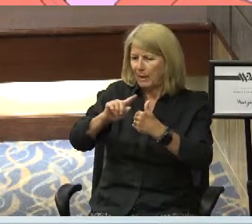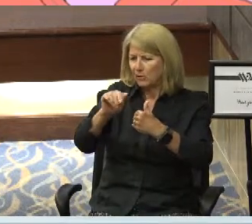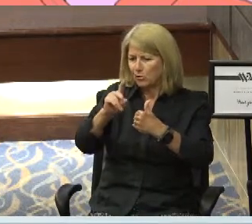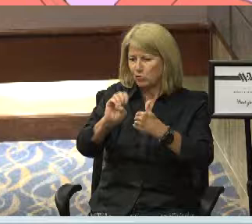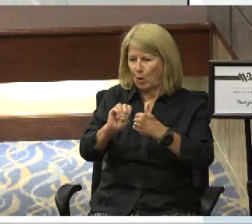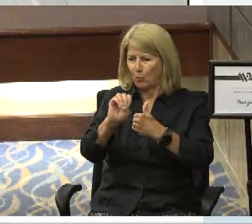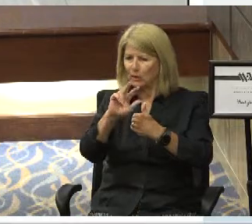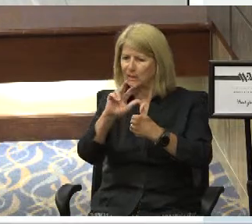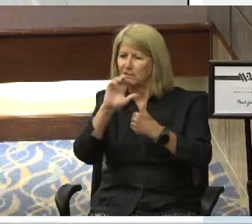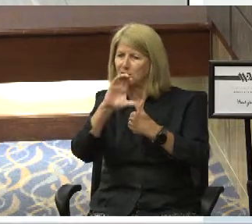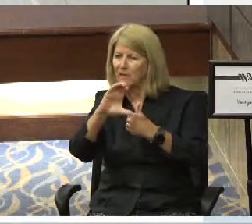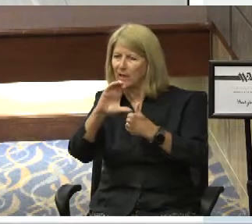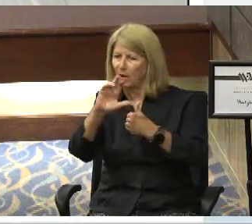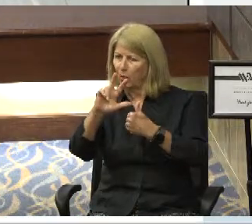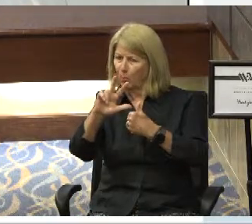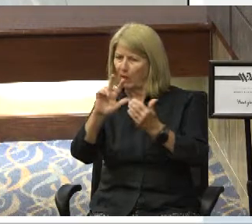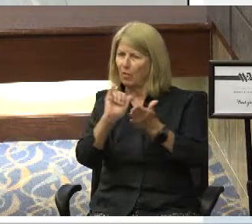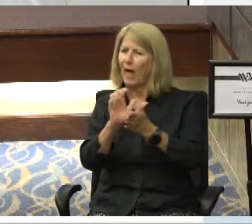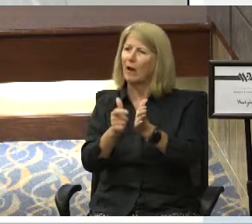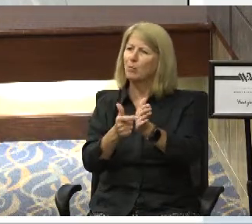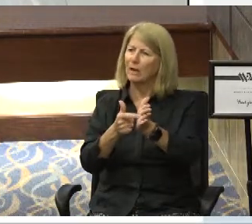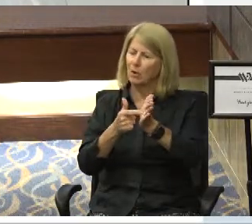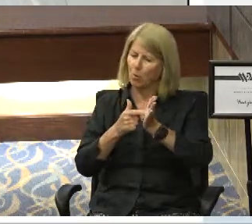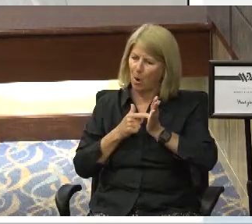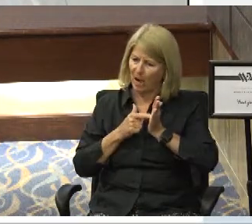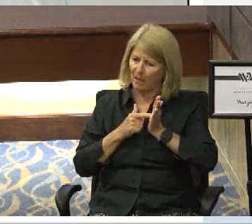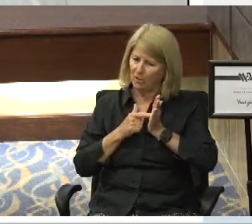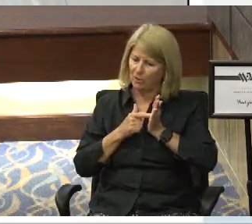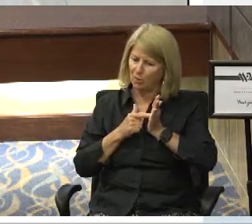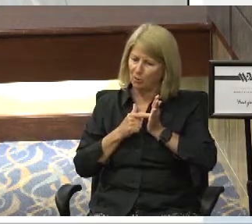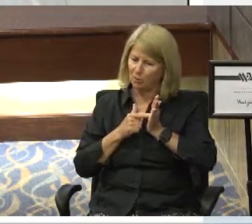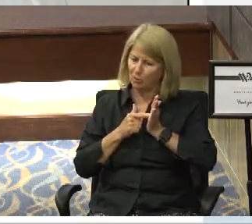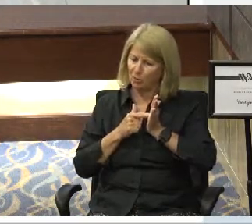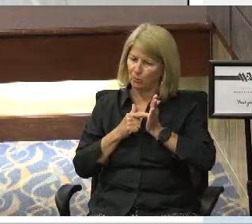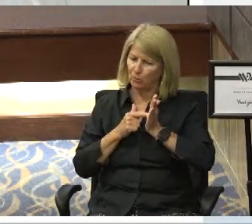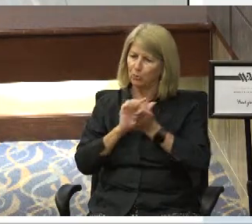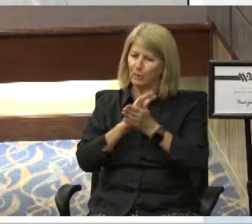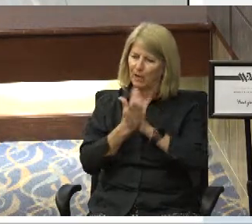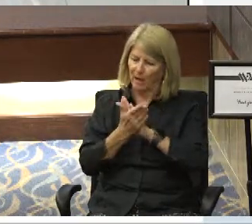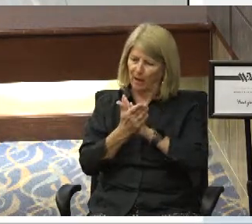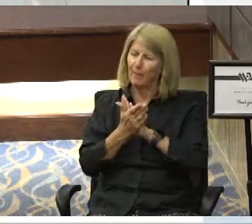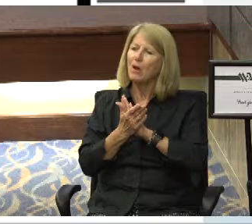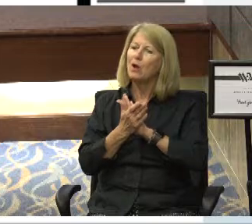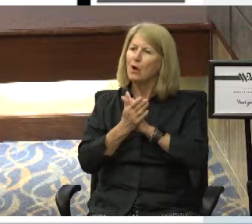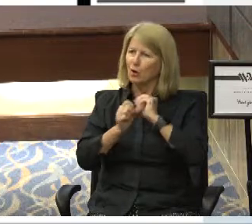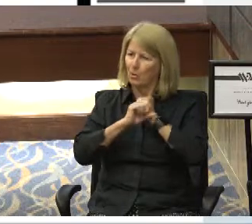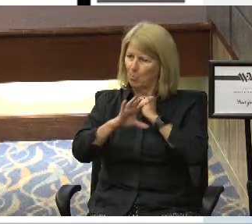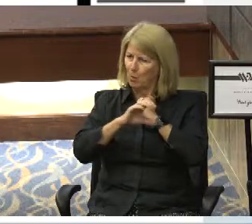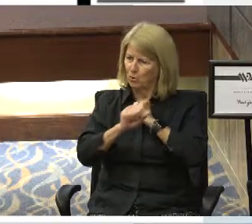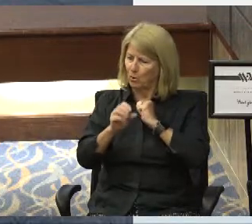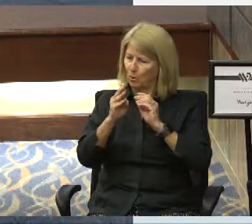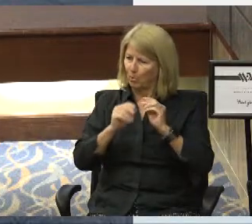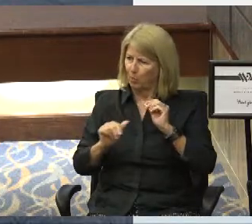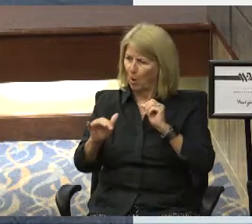C3, which doesn't require screening requirements between commercial properties. Is it visible from the road or anything like